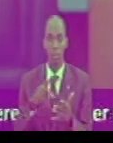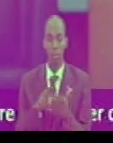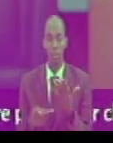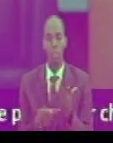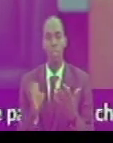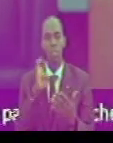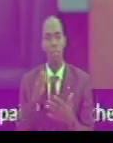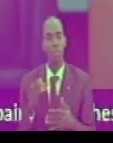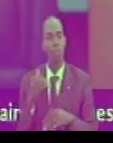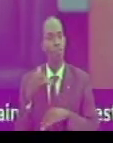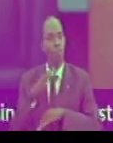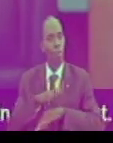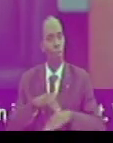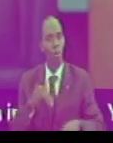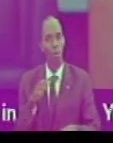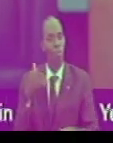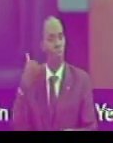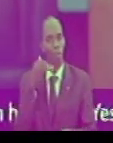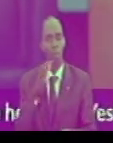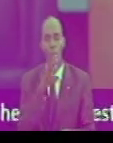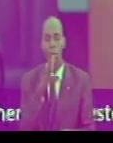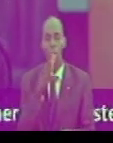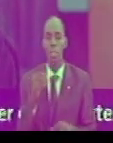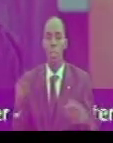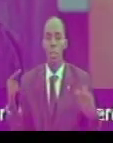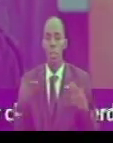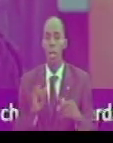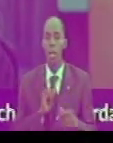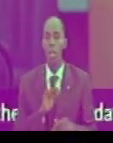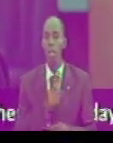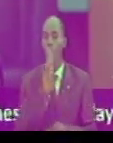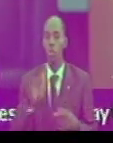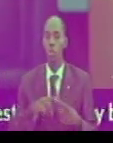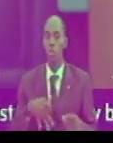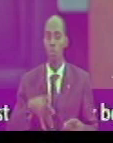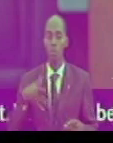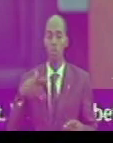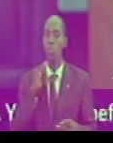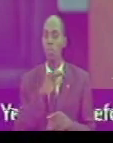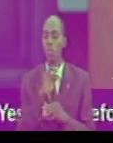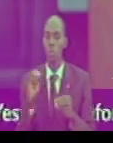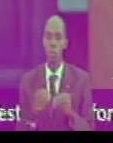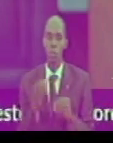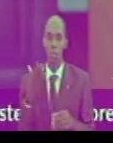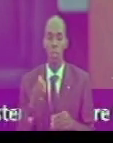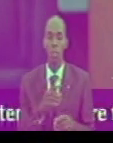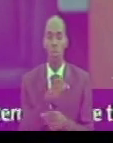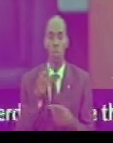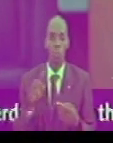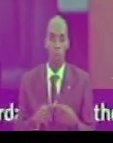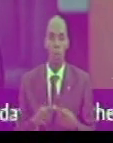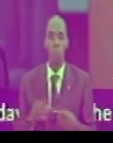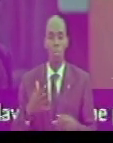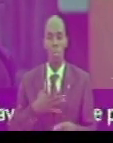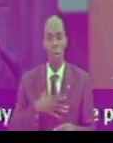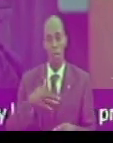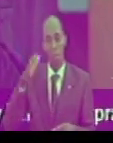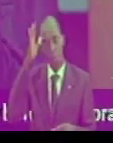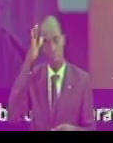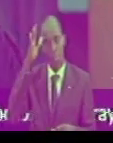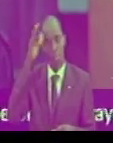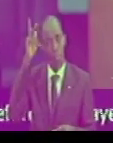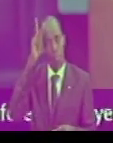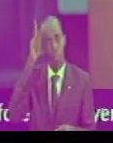the Pastor Kumuyi, my daddy, was saying that we should lay our hand wherever it's paining us. I lay my hand on this